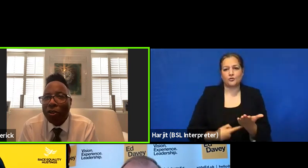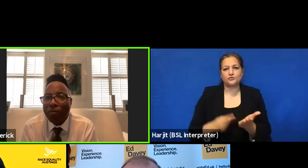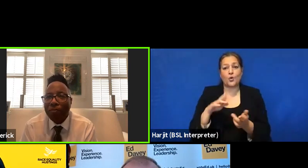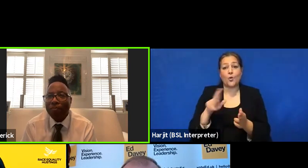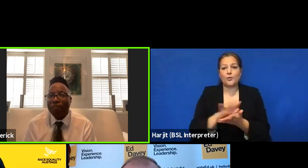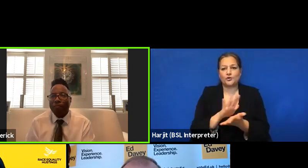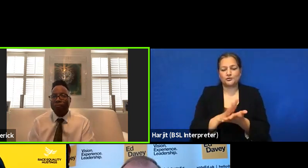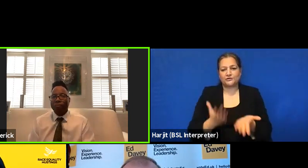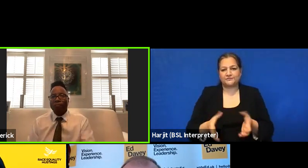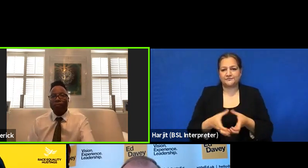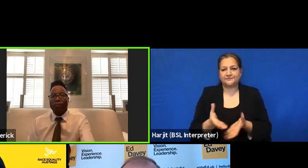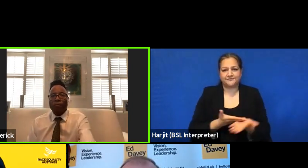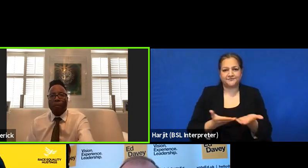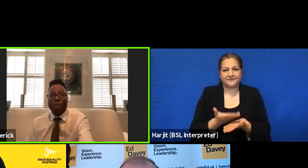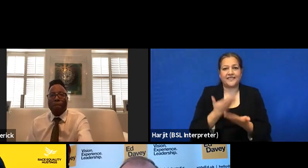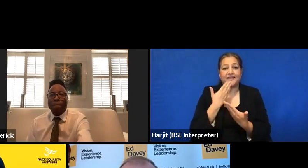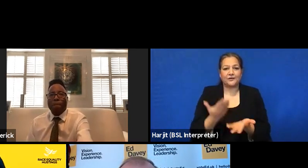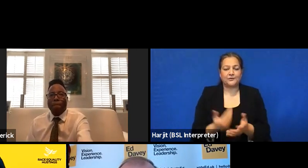very much.